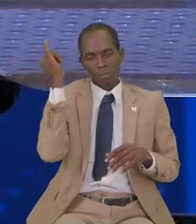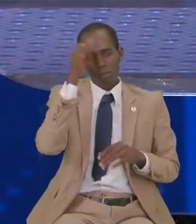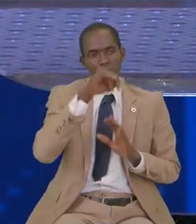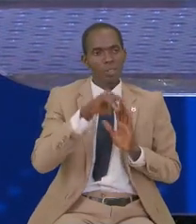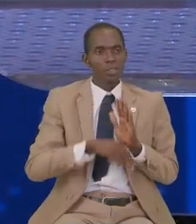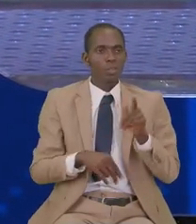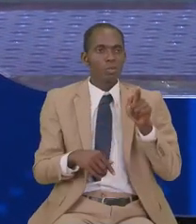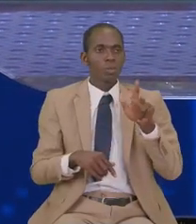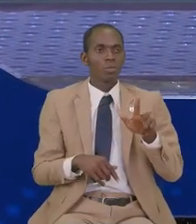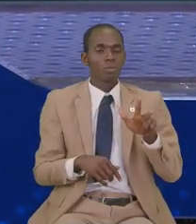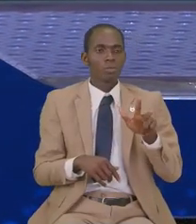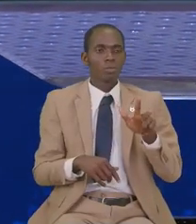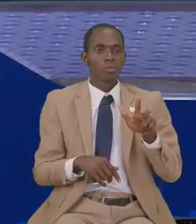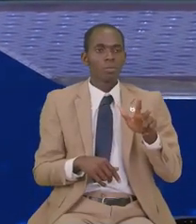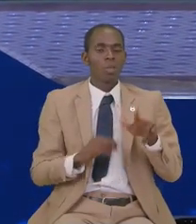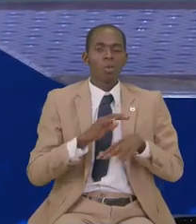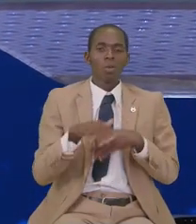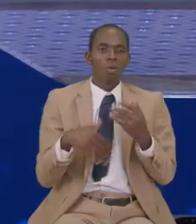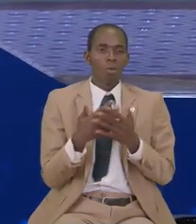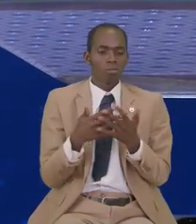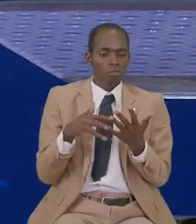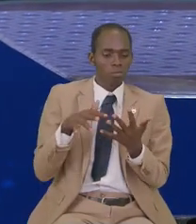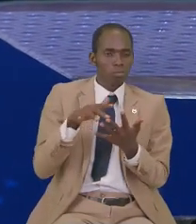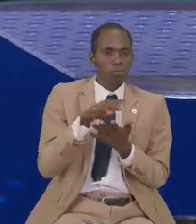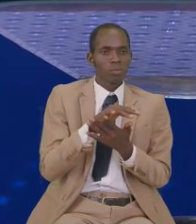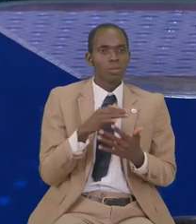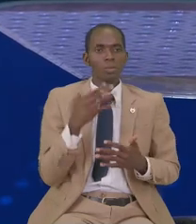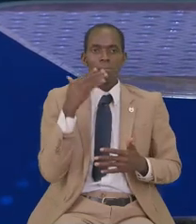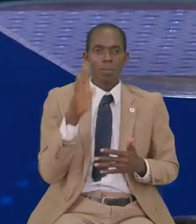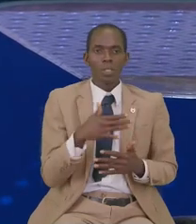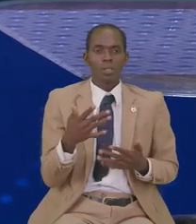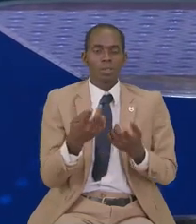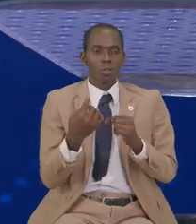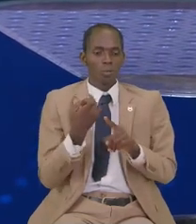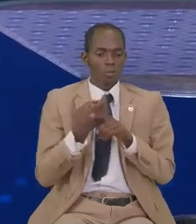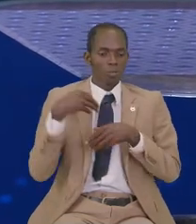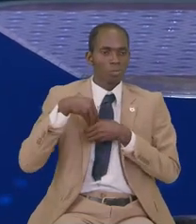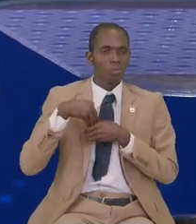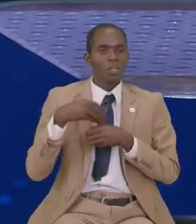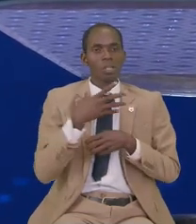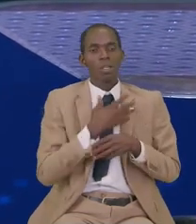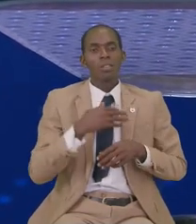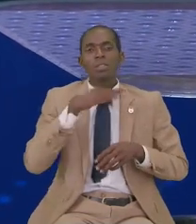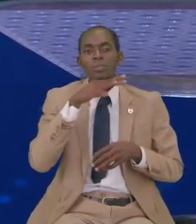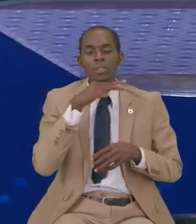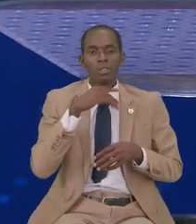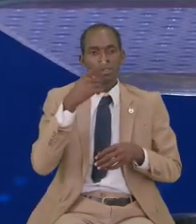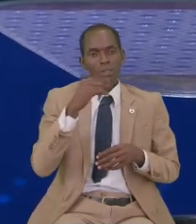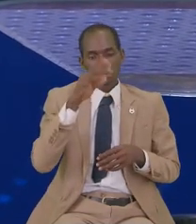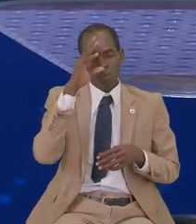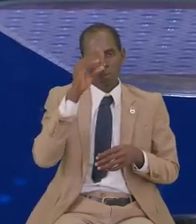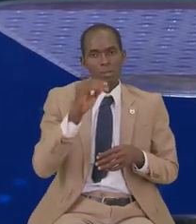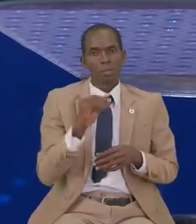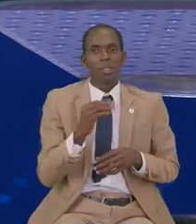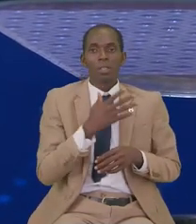Verse 23, it says, all these evil things come from within and they defile the man.